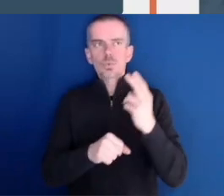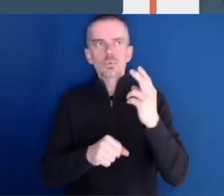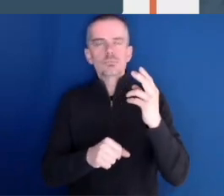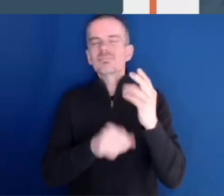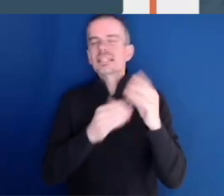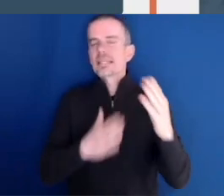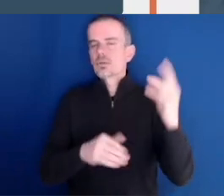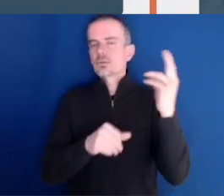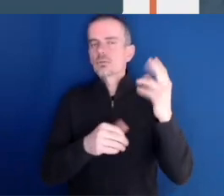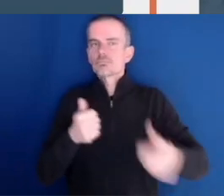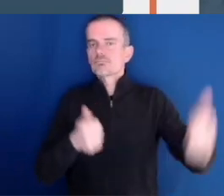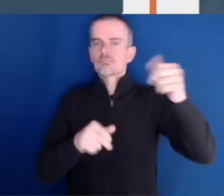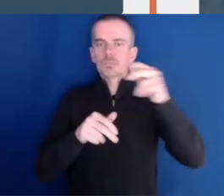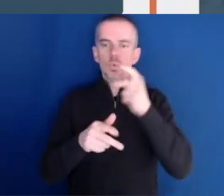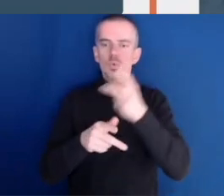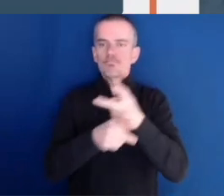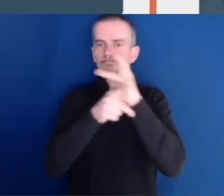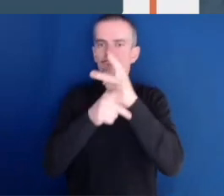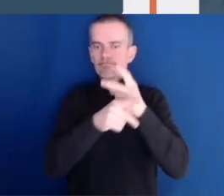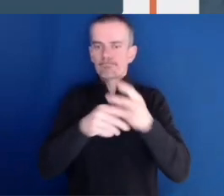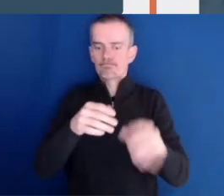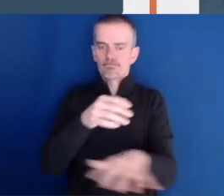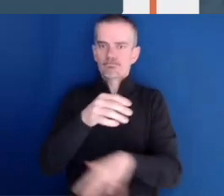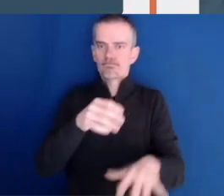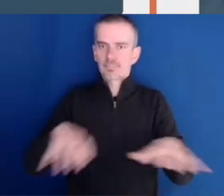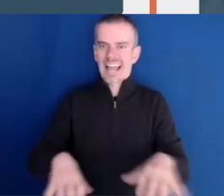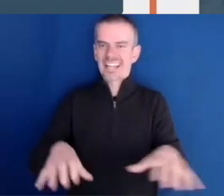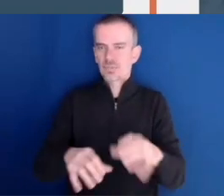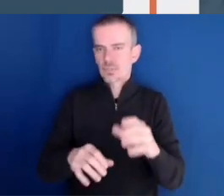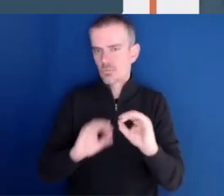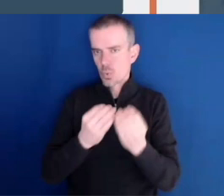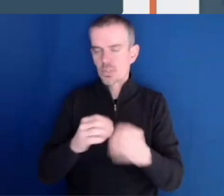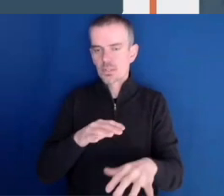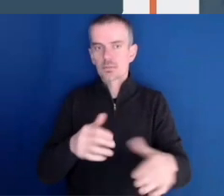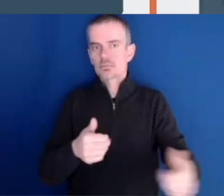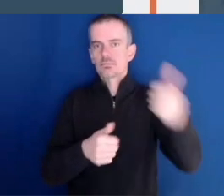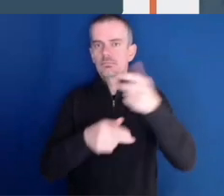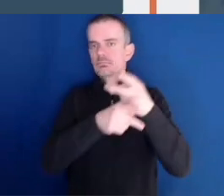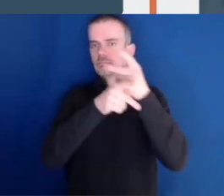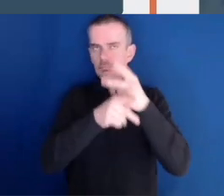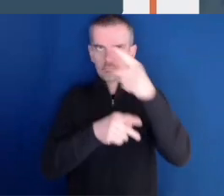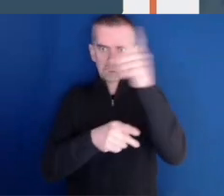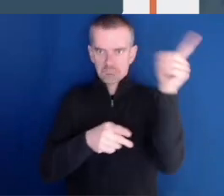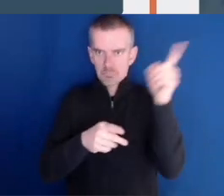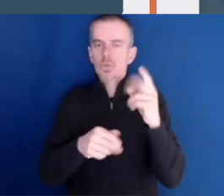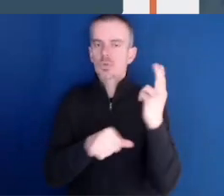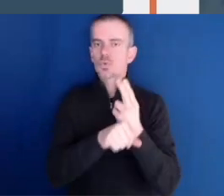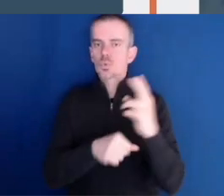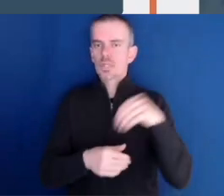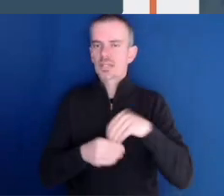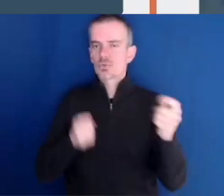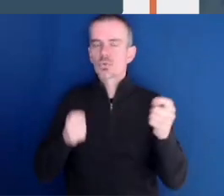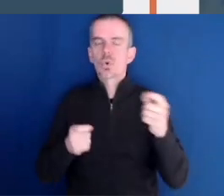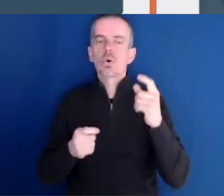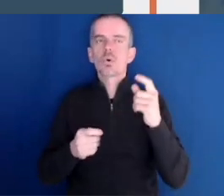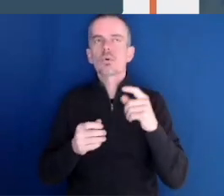and those who have oversight over the ongoing activities of an organization. It's going to be used by them to be,